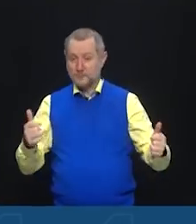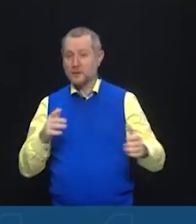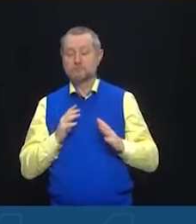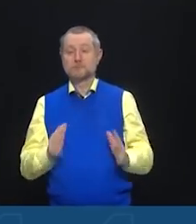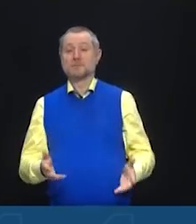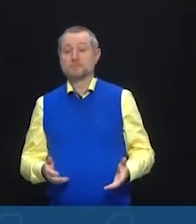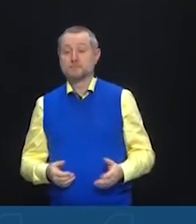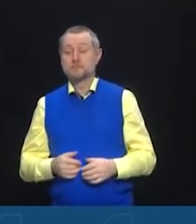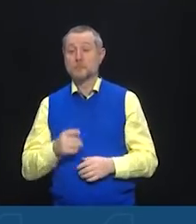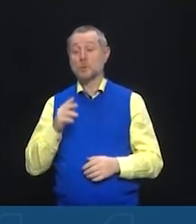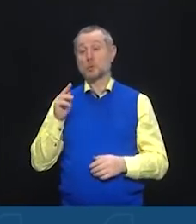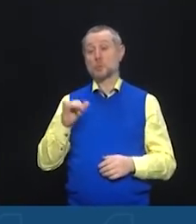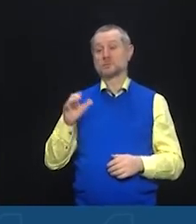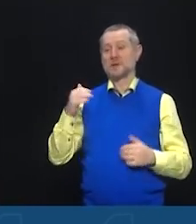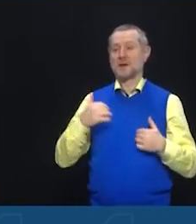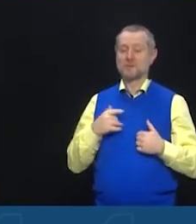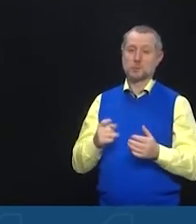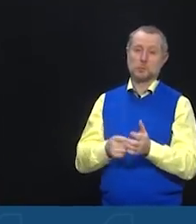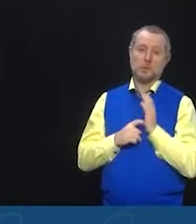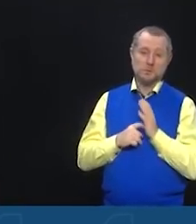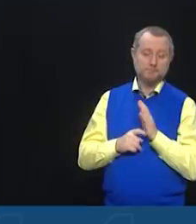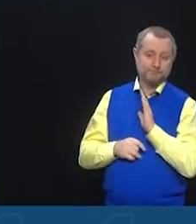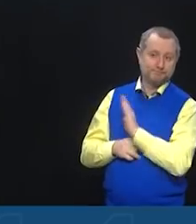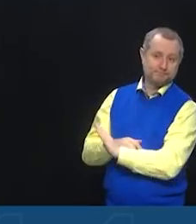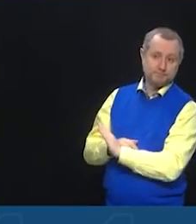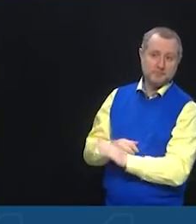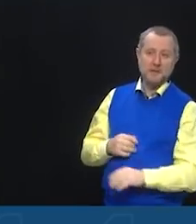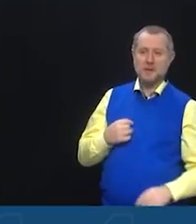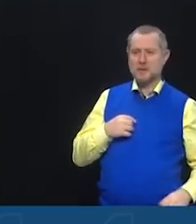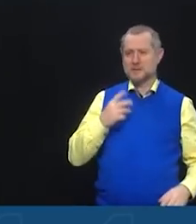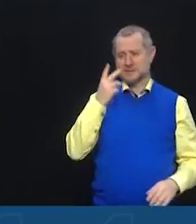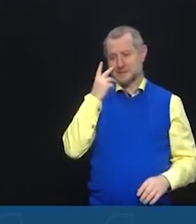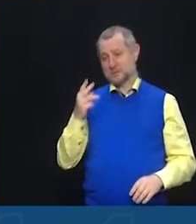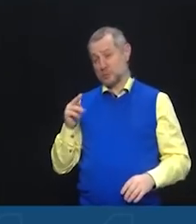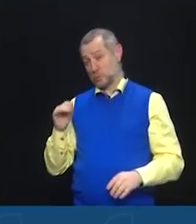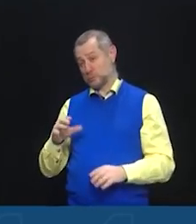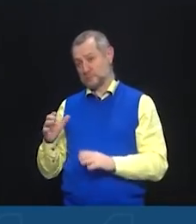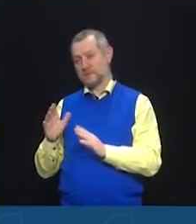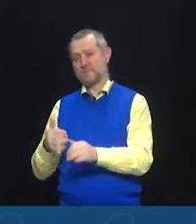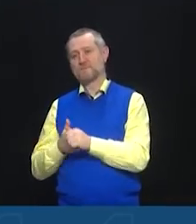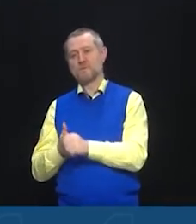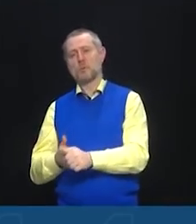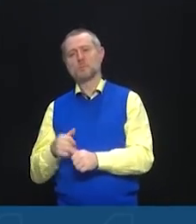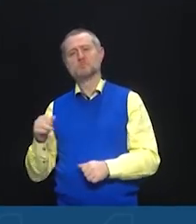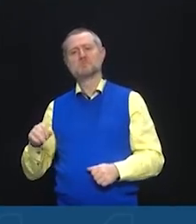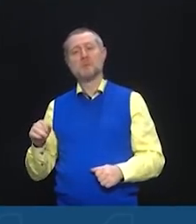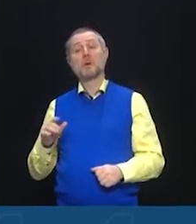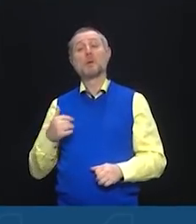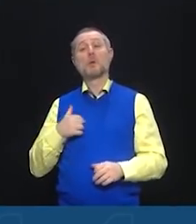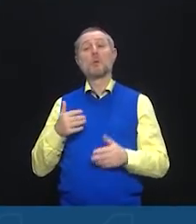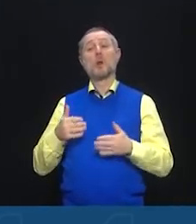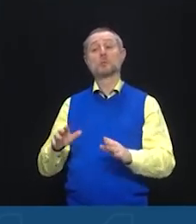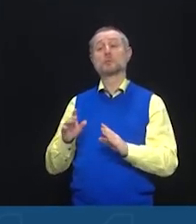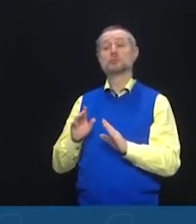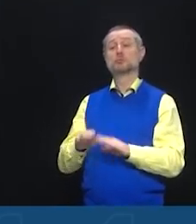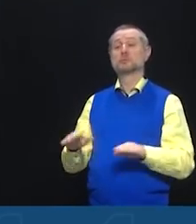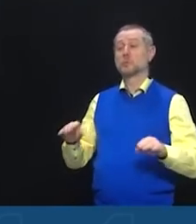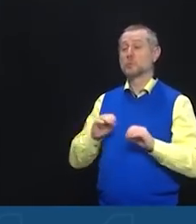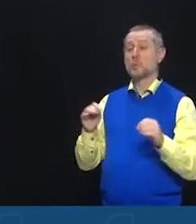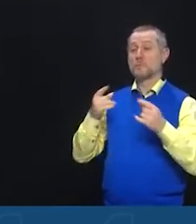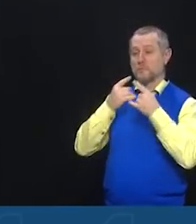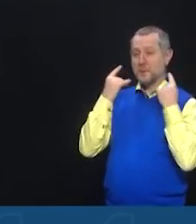different requirements. I think New York City will be with us in the timing of this. But for example, we allowed children to be unmasked